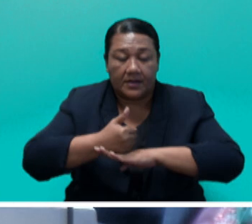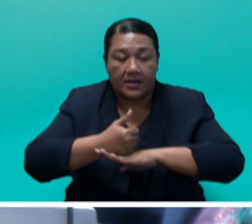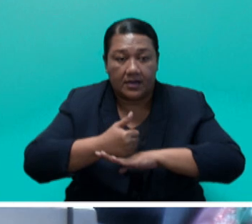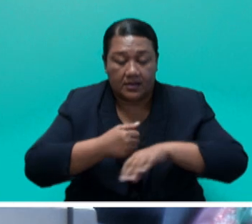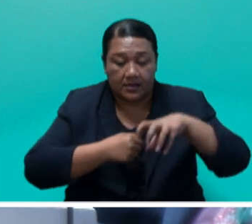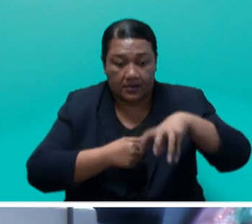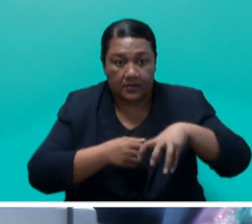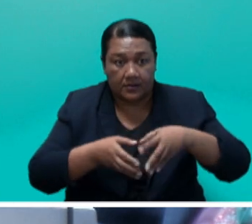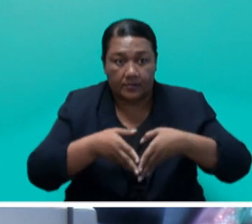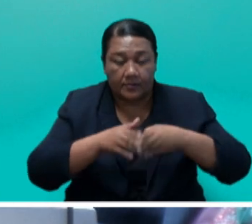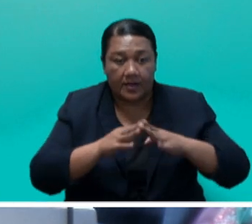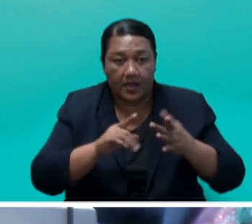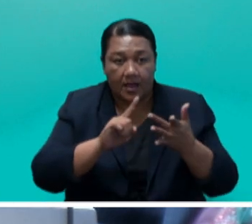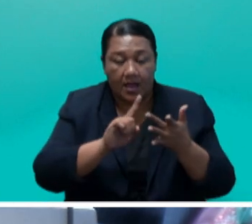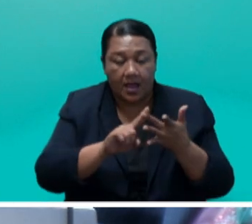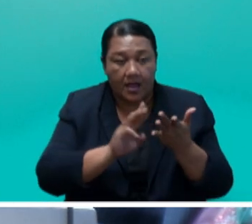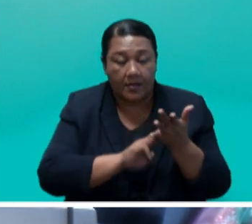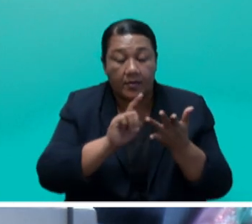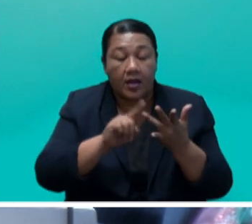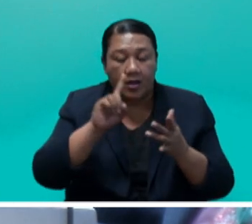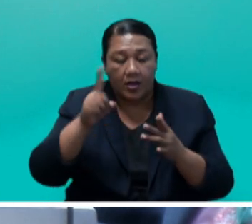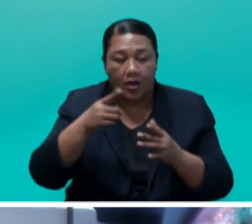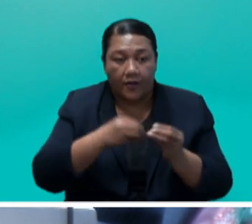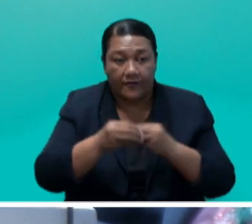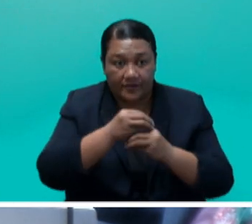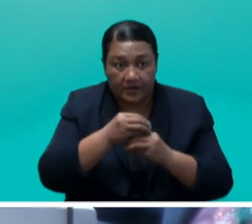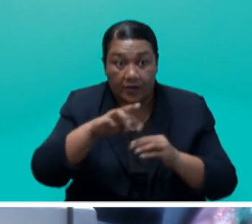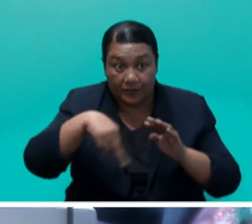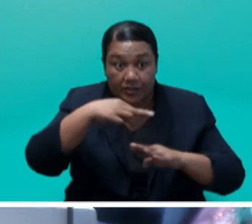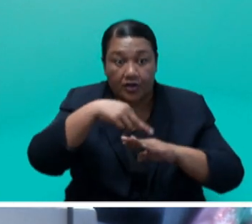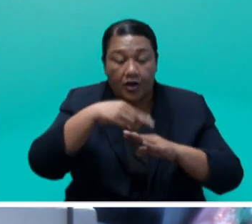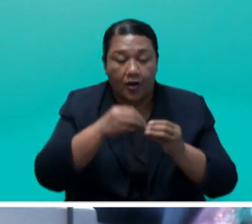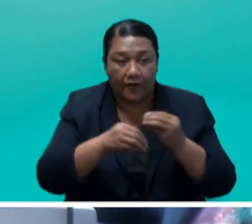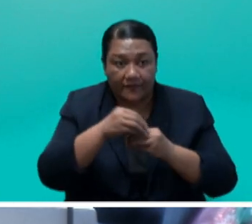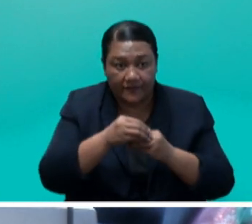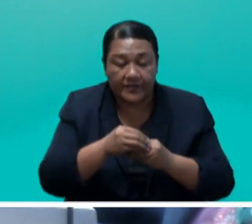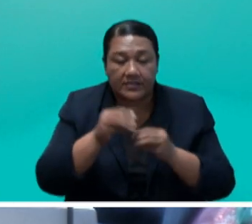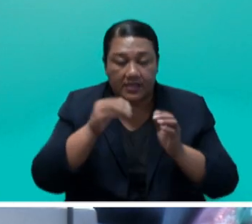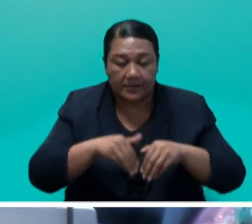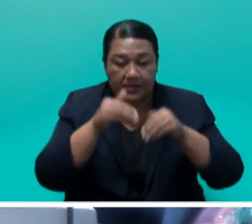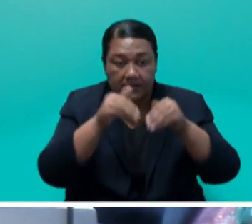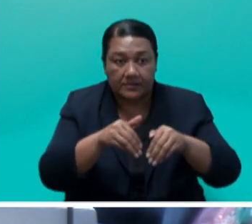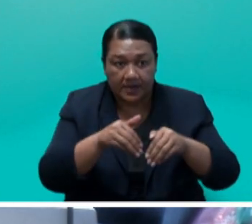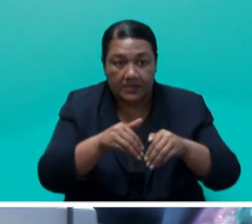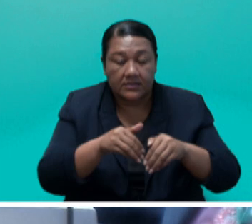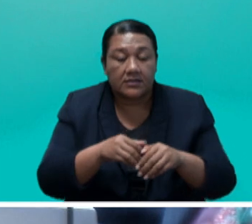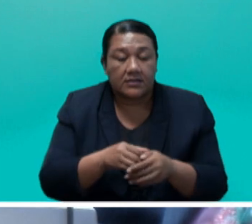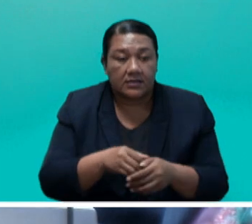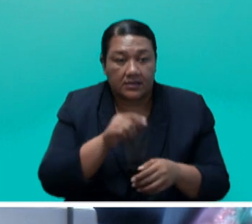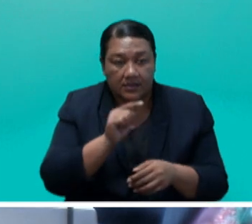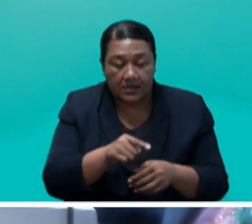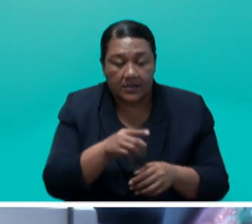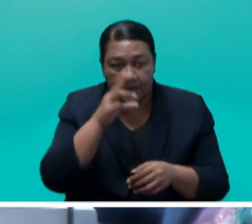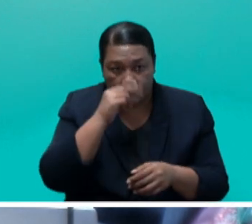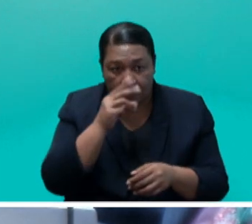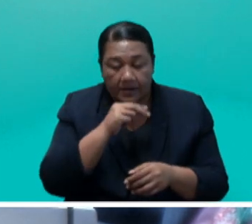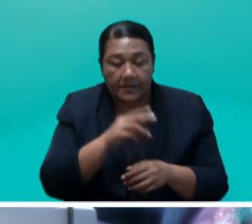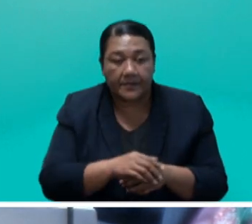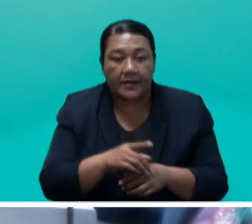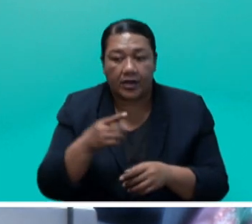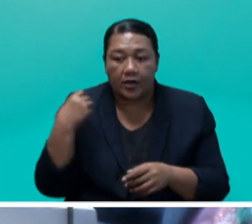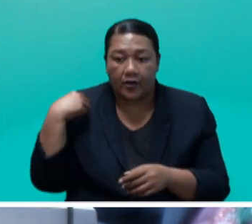committed to be a leader in sustainable maritime development and ensuring that our maritime industry contributes effectively to our